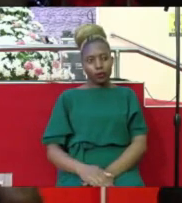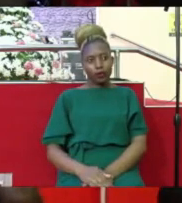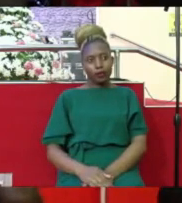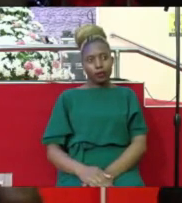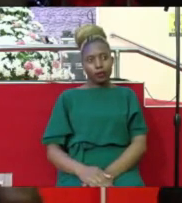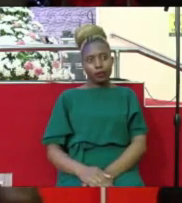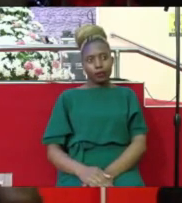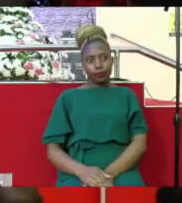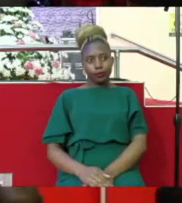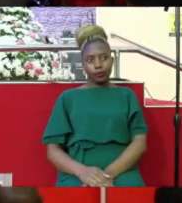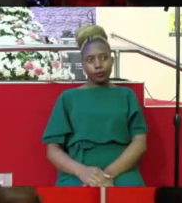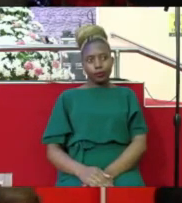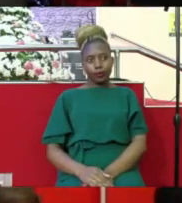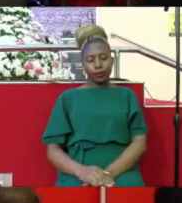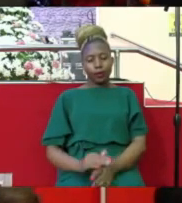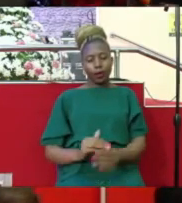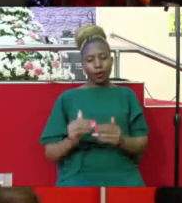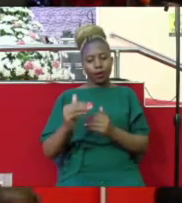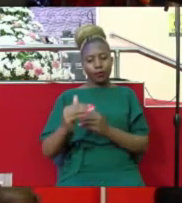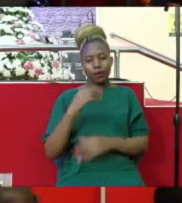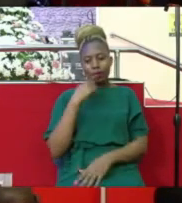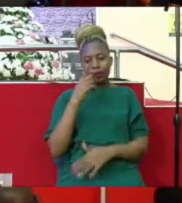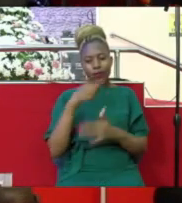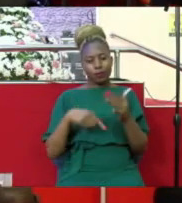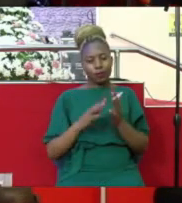It then goes to say, and God said,